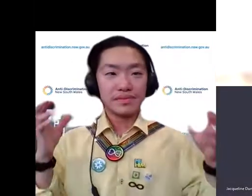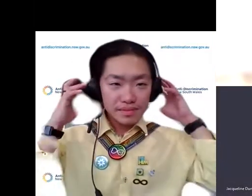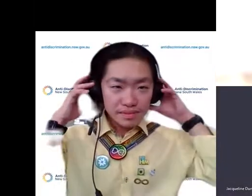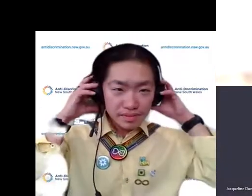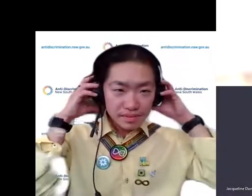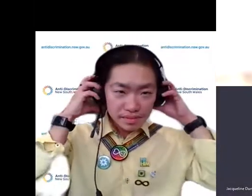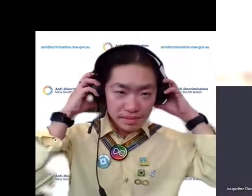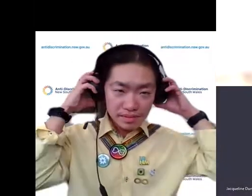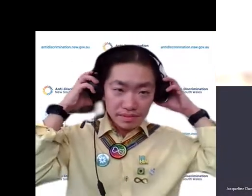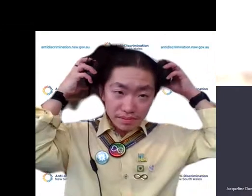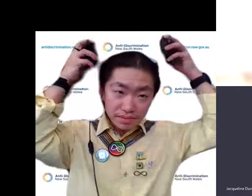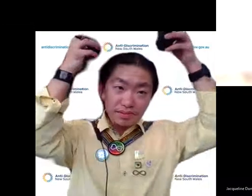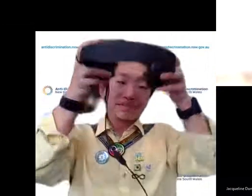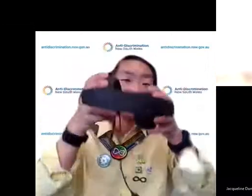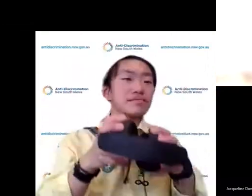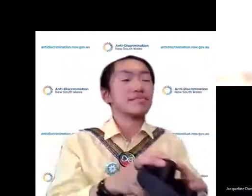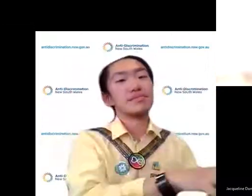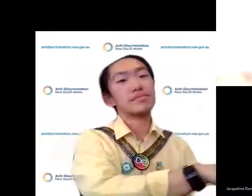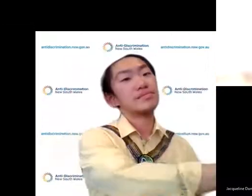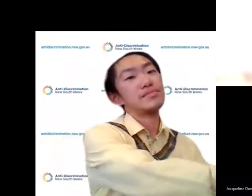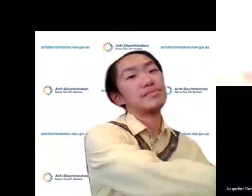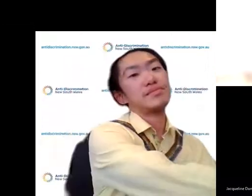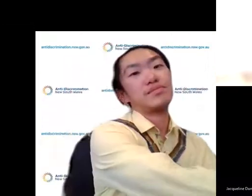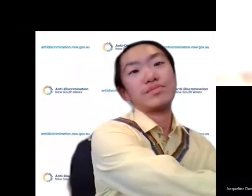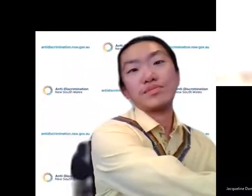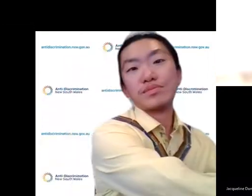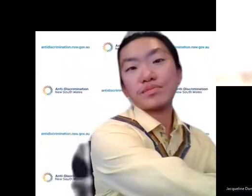I can't really see him.